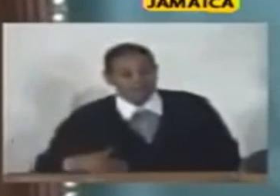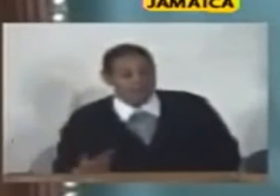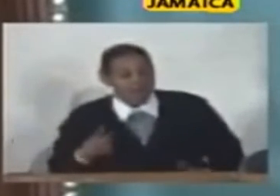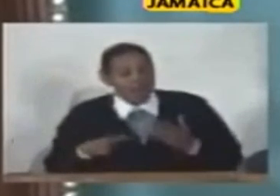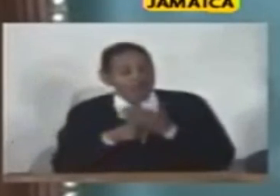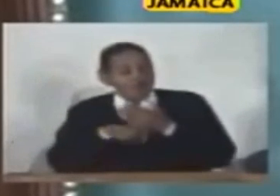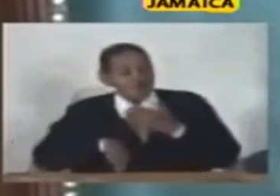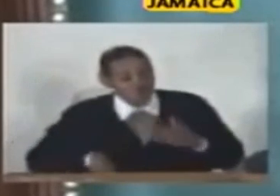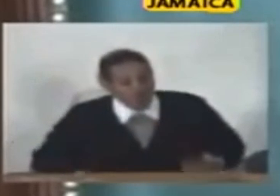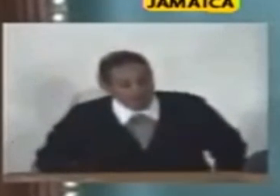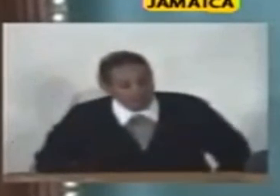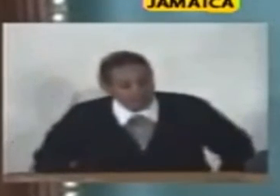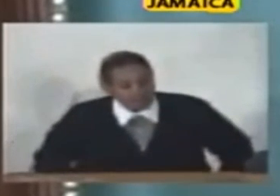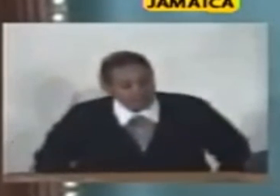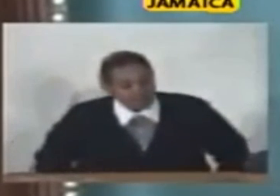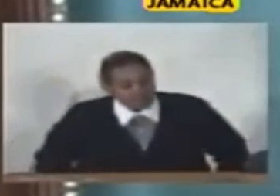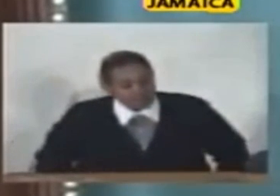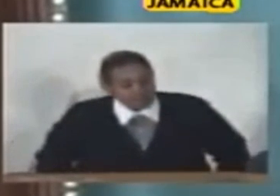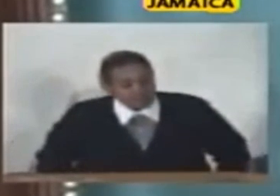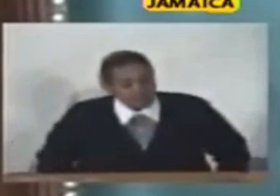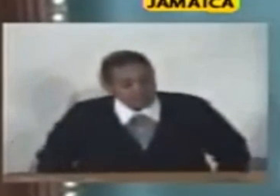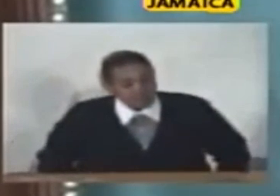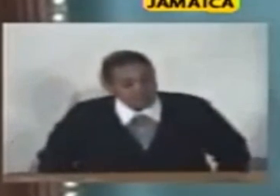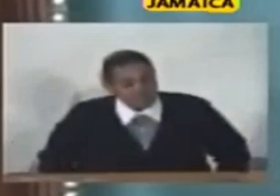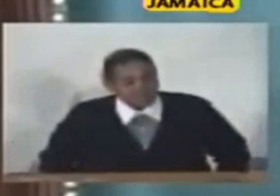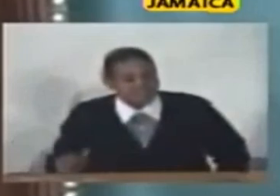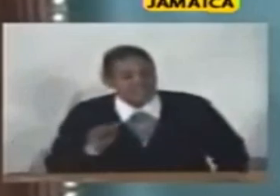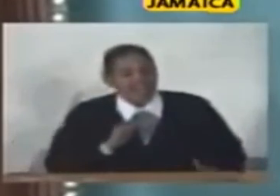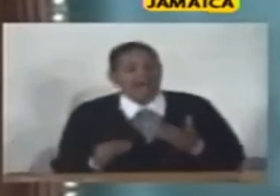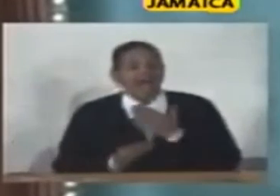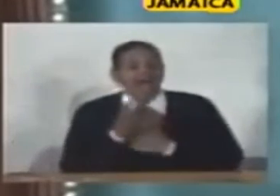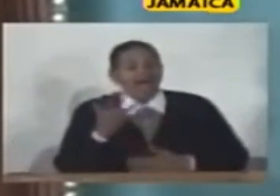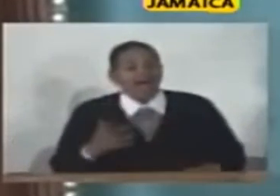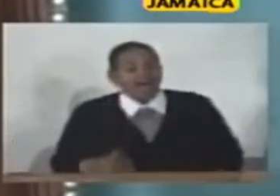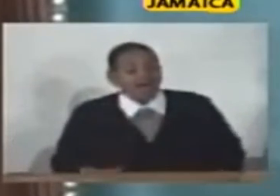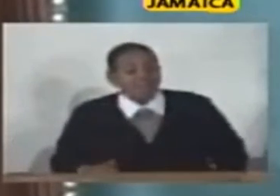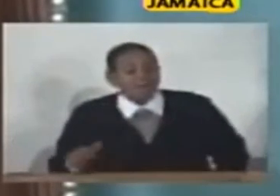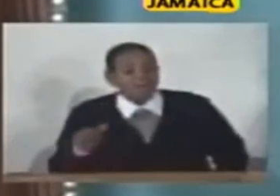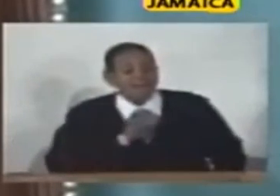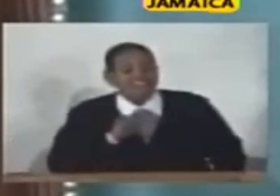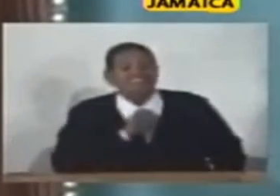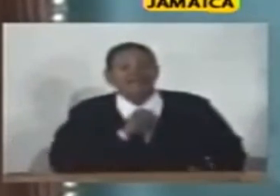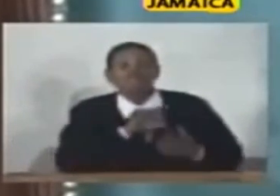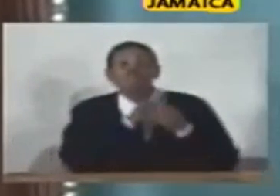CMU report would be laid, with Mr. Charles outlining that it would be done when the agenda